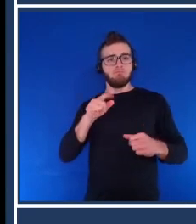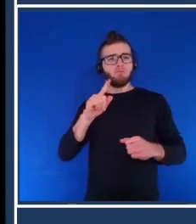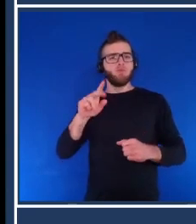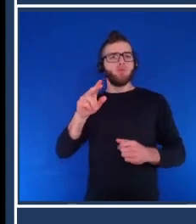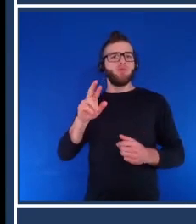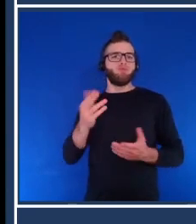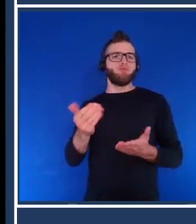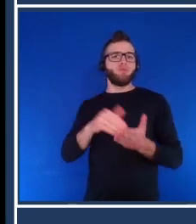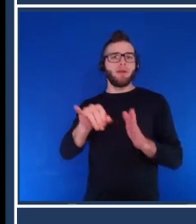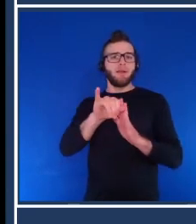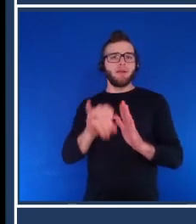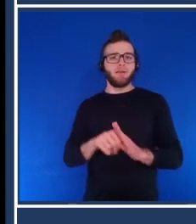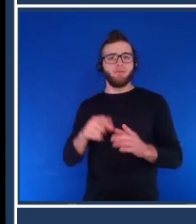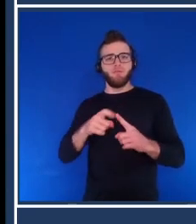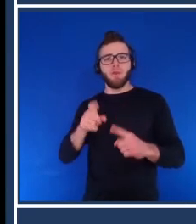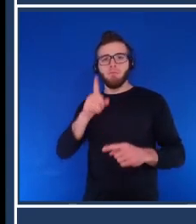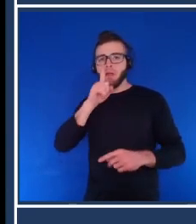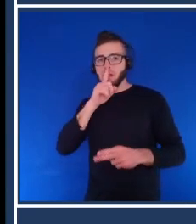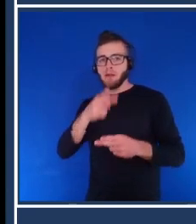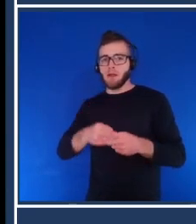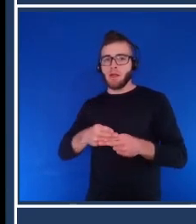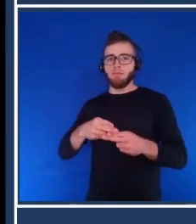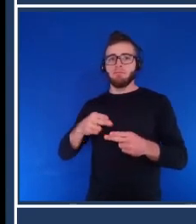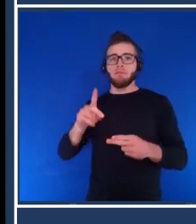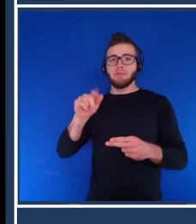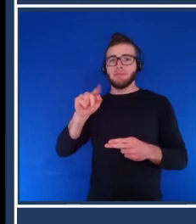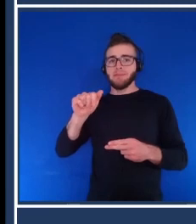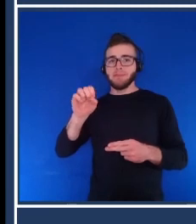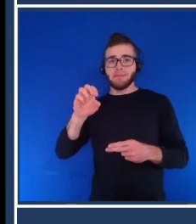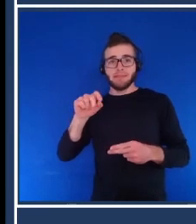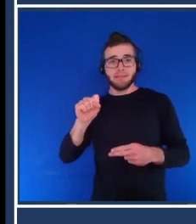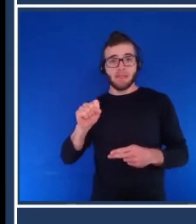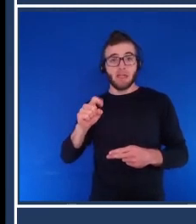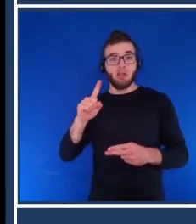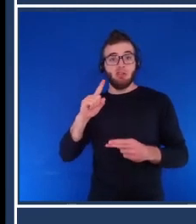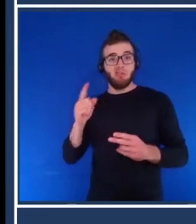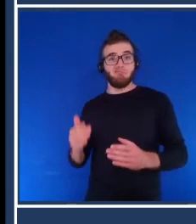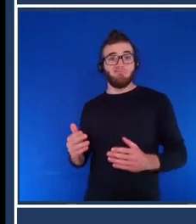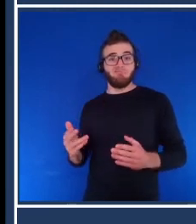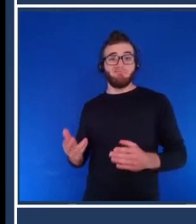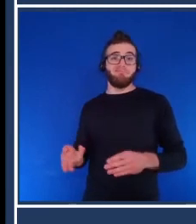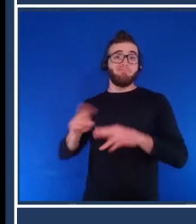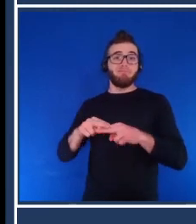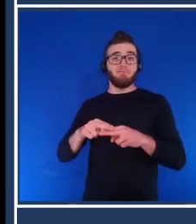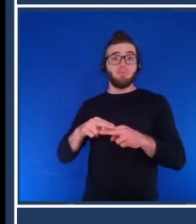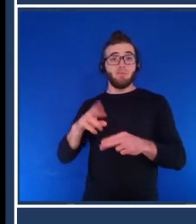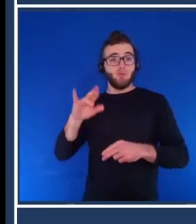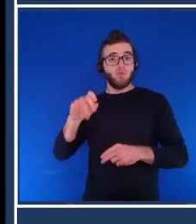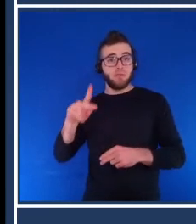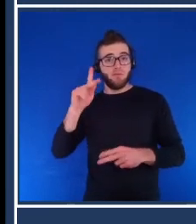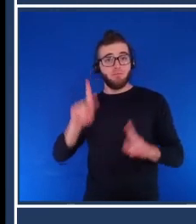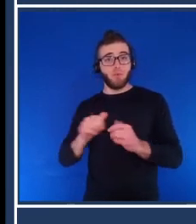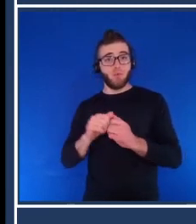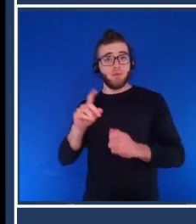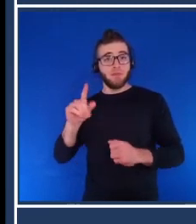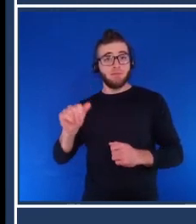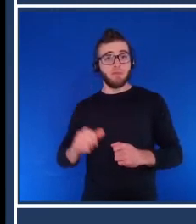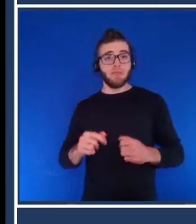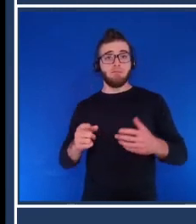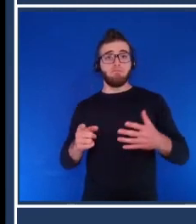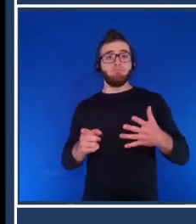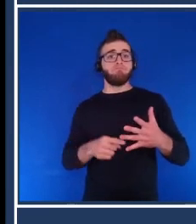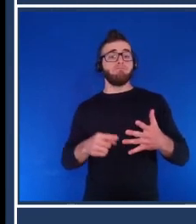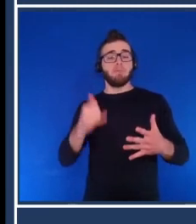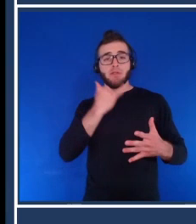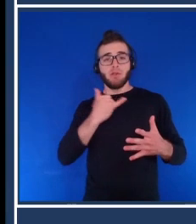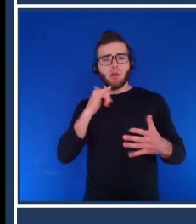sets enhanced in its risk for people with disabilities? Error. How can we convey to end users